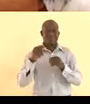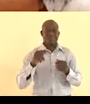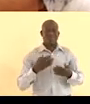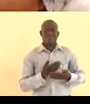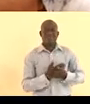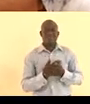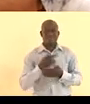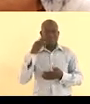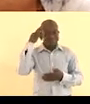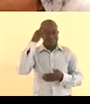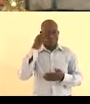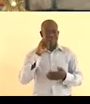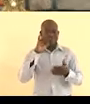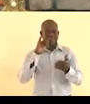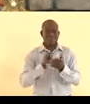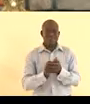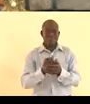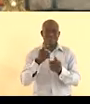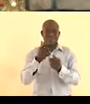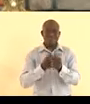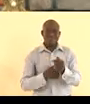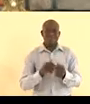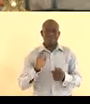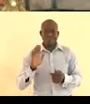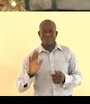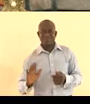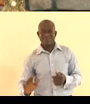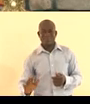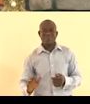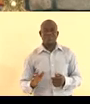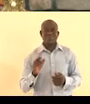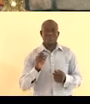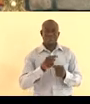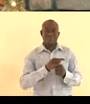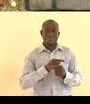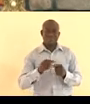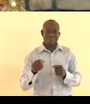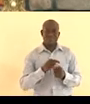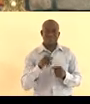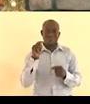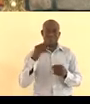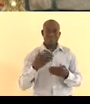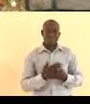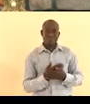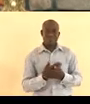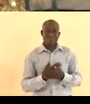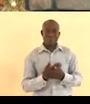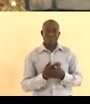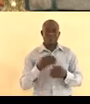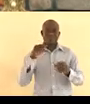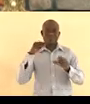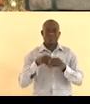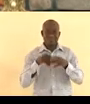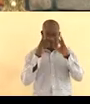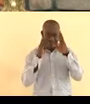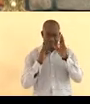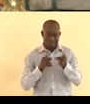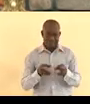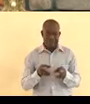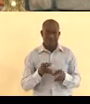Reason is that he said from childhood he has been training his son in